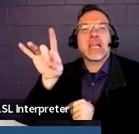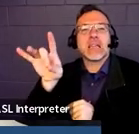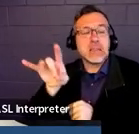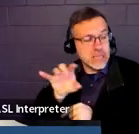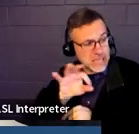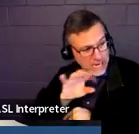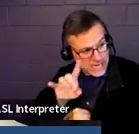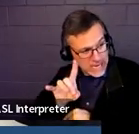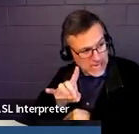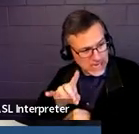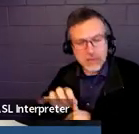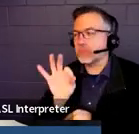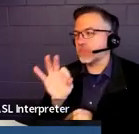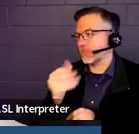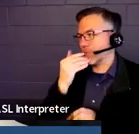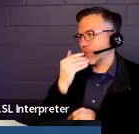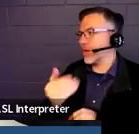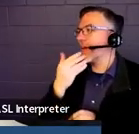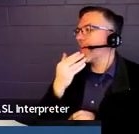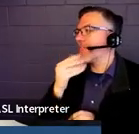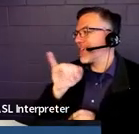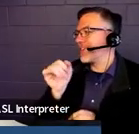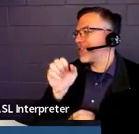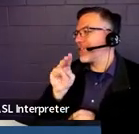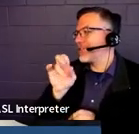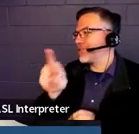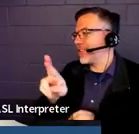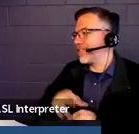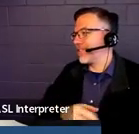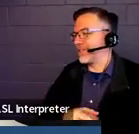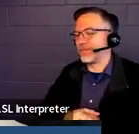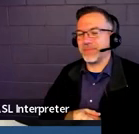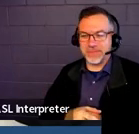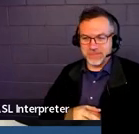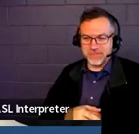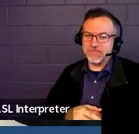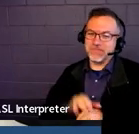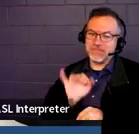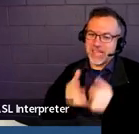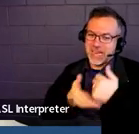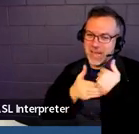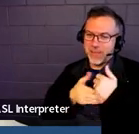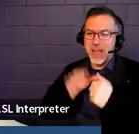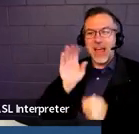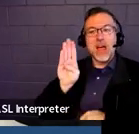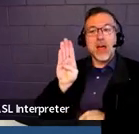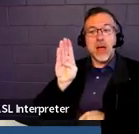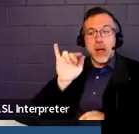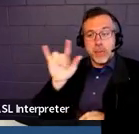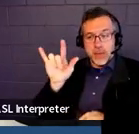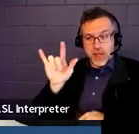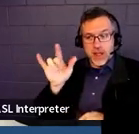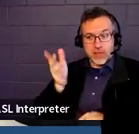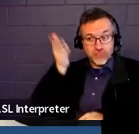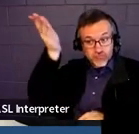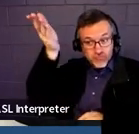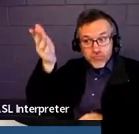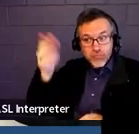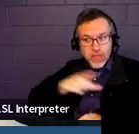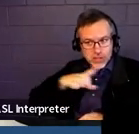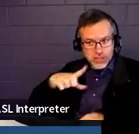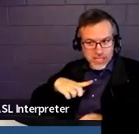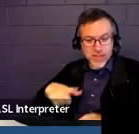It's 98. Very good. Thank you, Jennifer. That is very helpful. So with that,